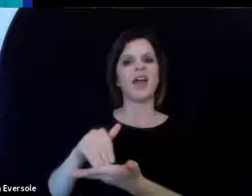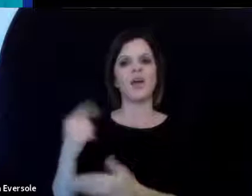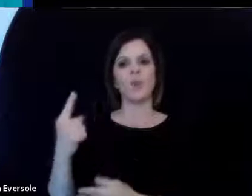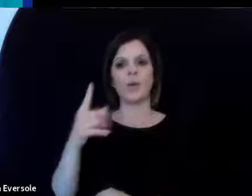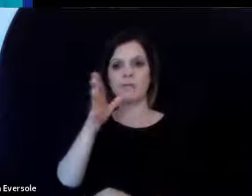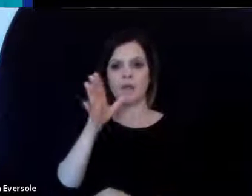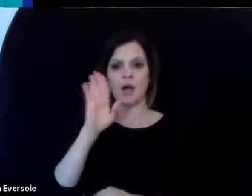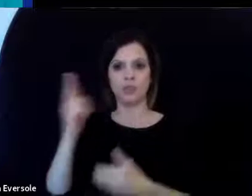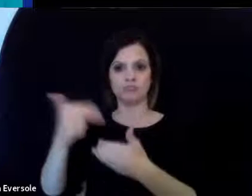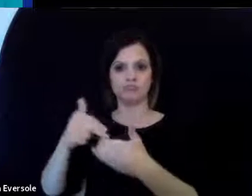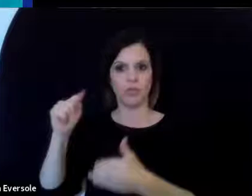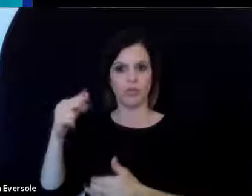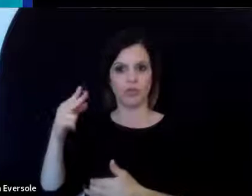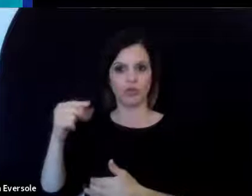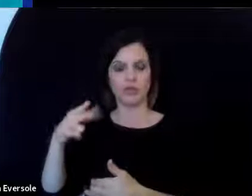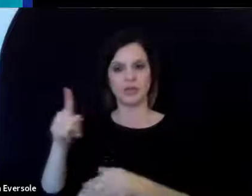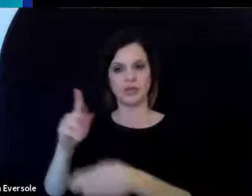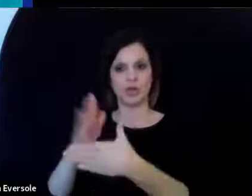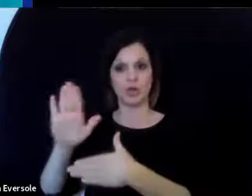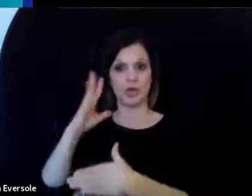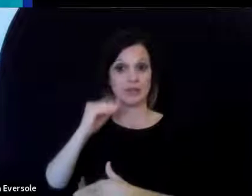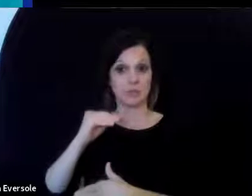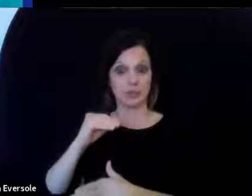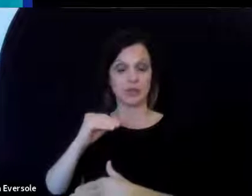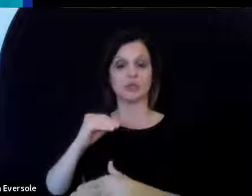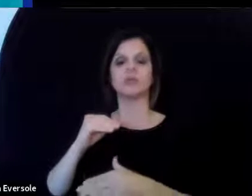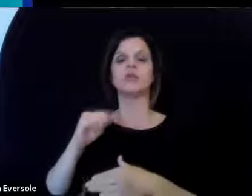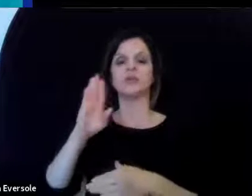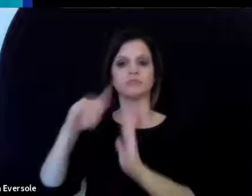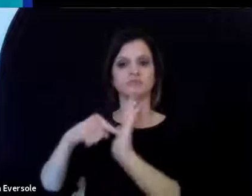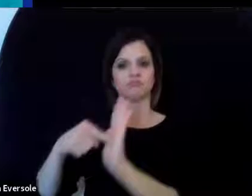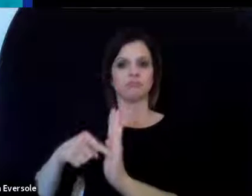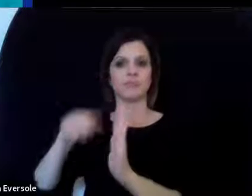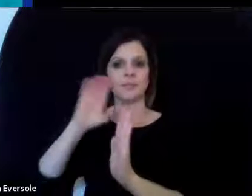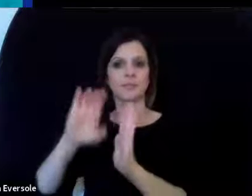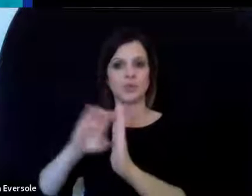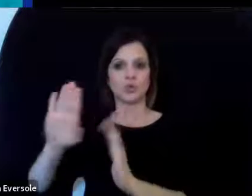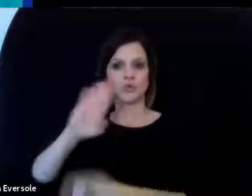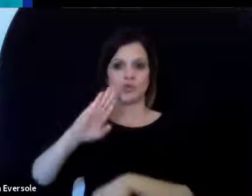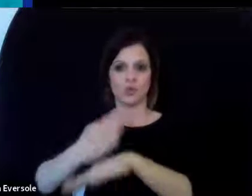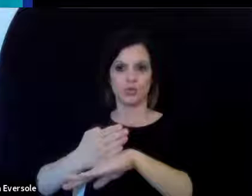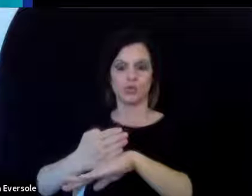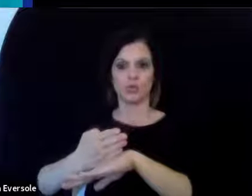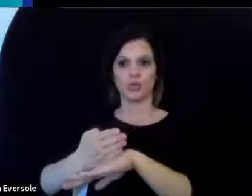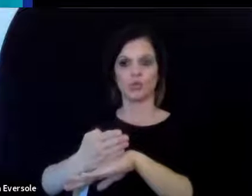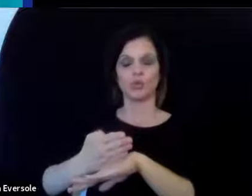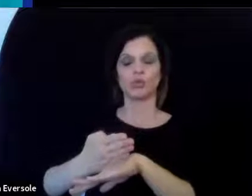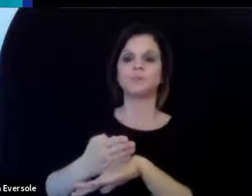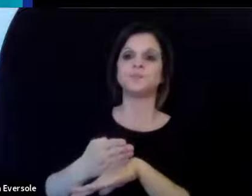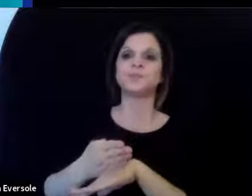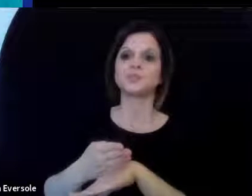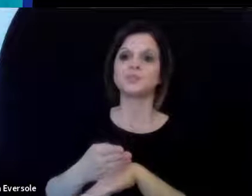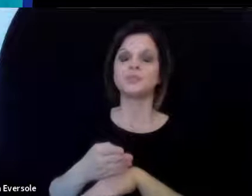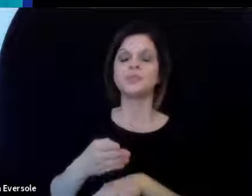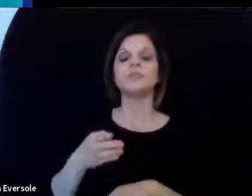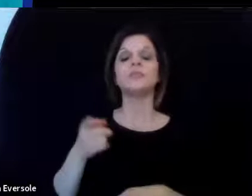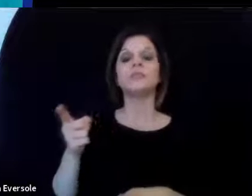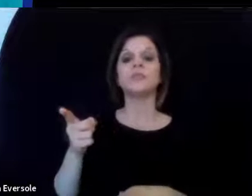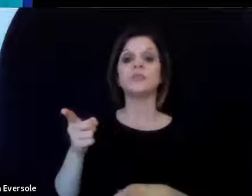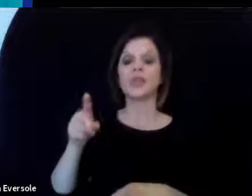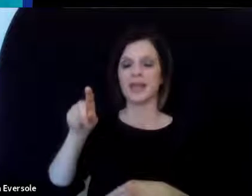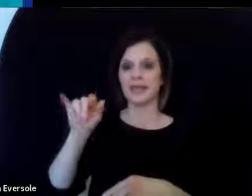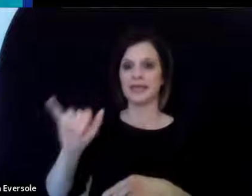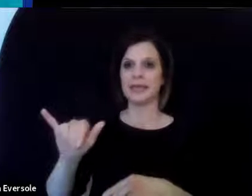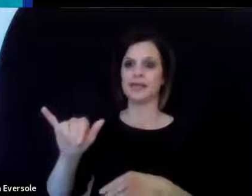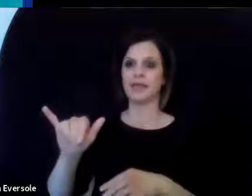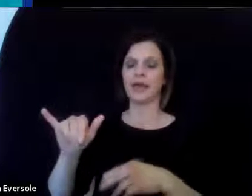on Thursday sharing her experience will show a picture of her daughter in the slideshow that we're providing, where her daughter is